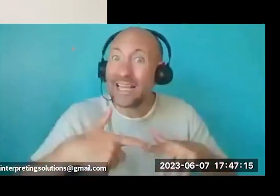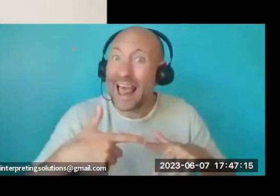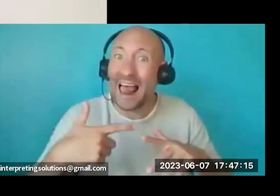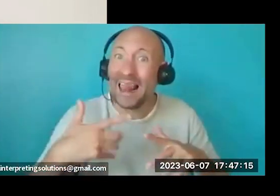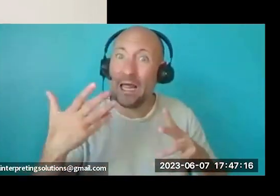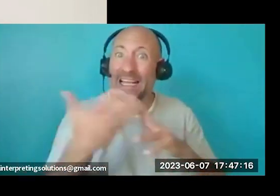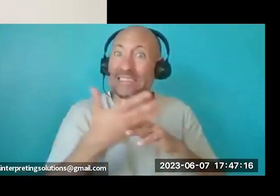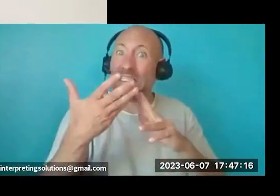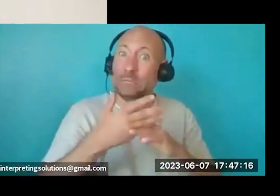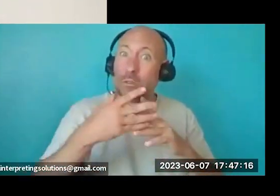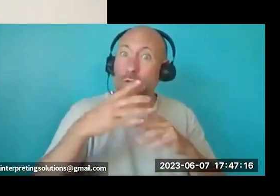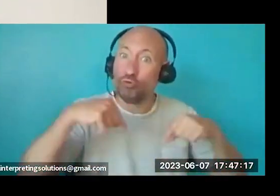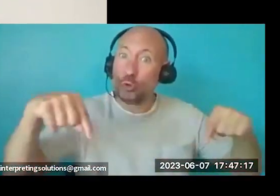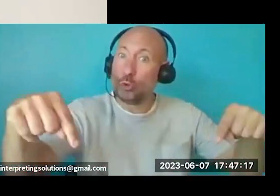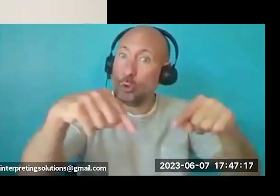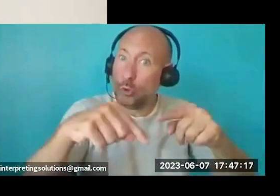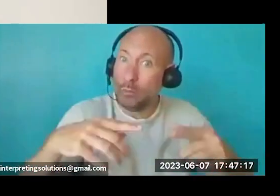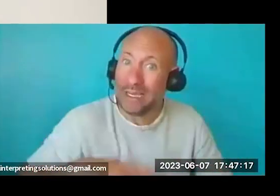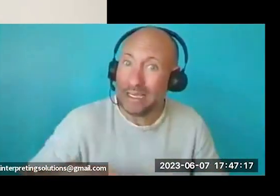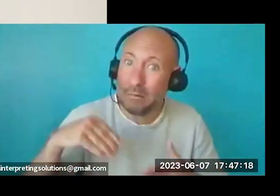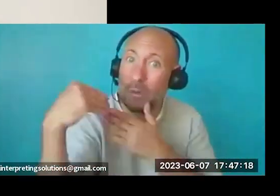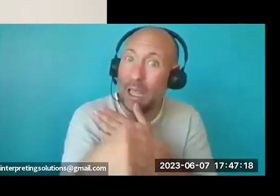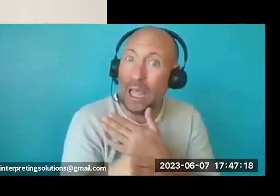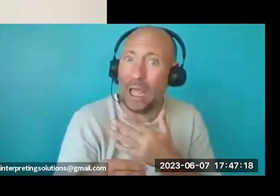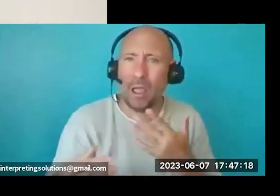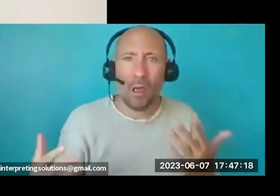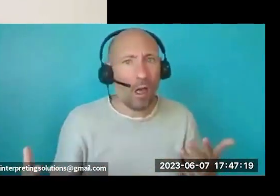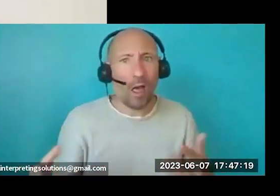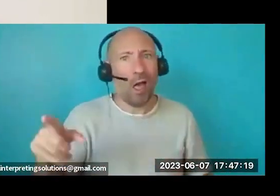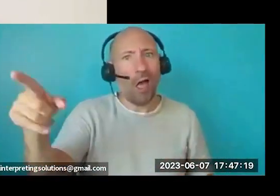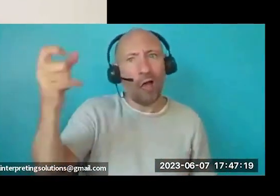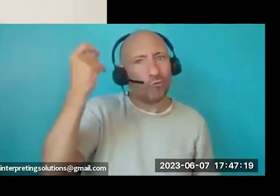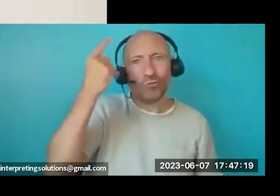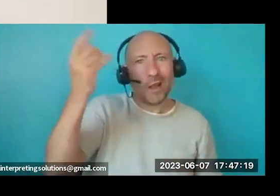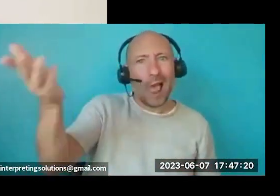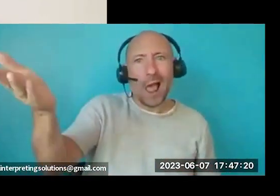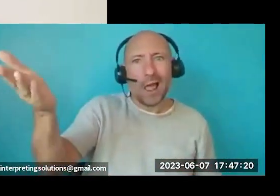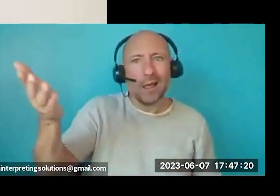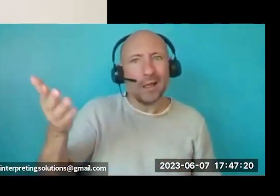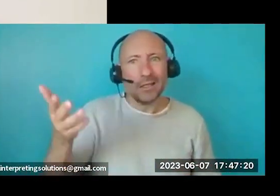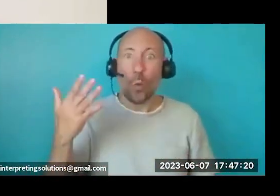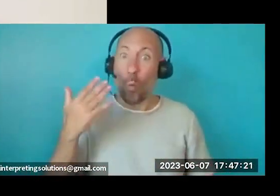and so forth. Sometimes people do not realize that when they